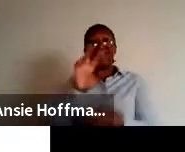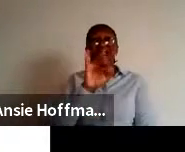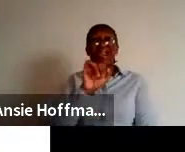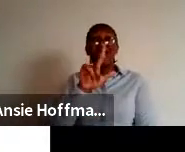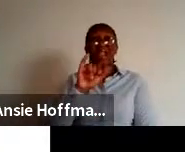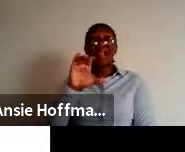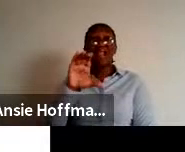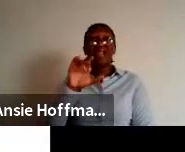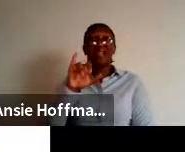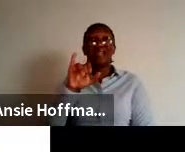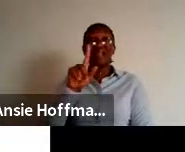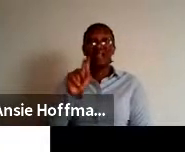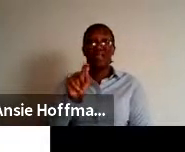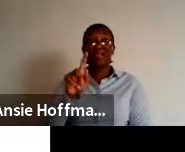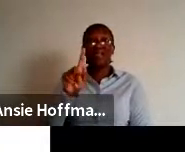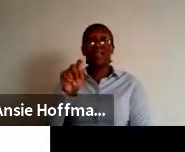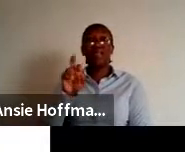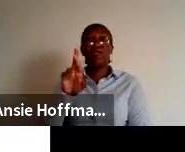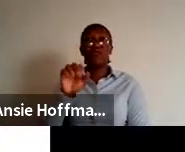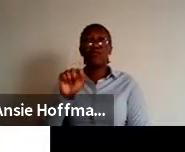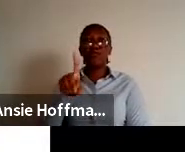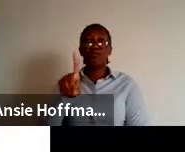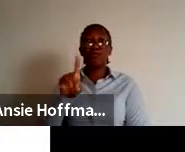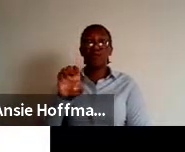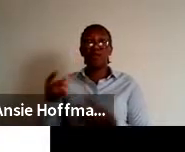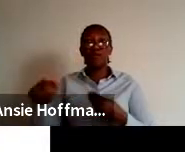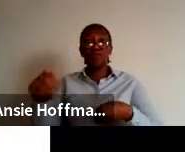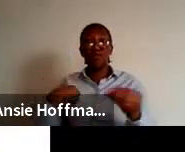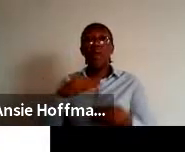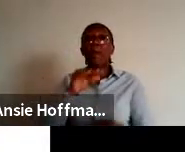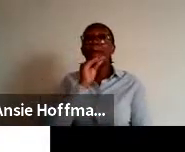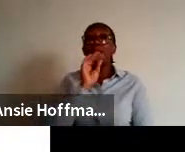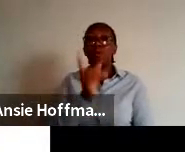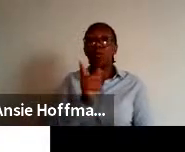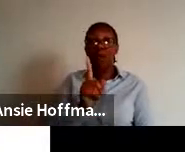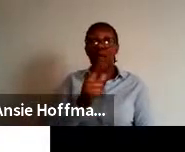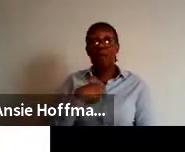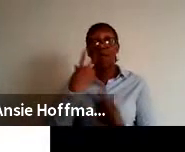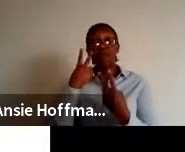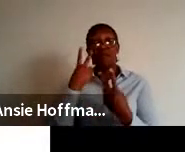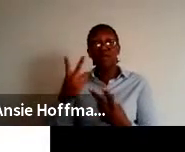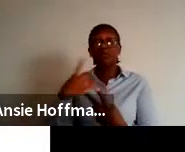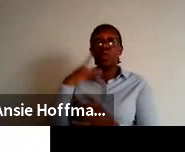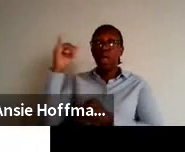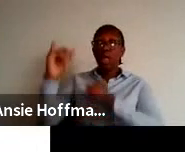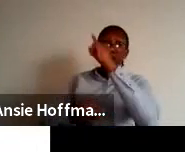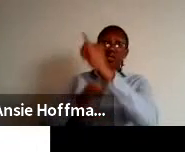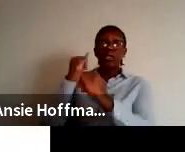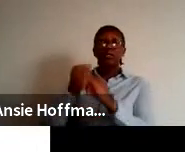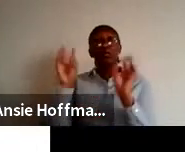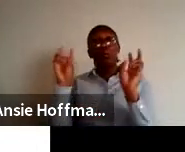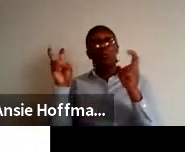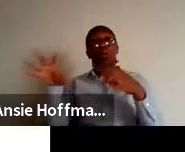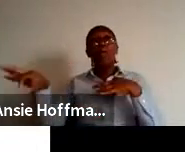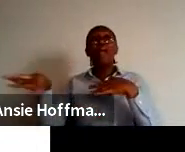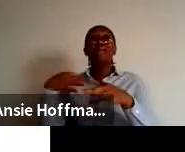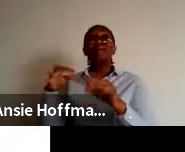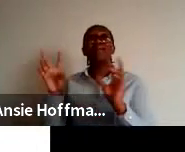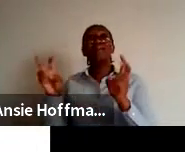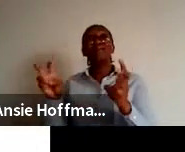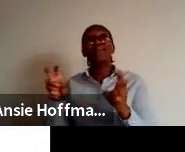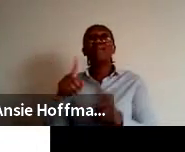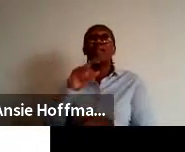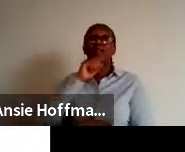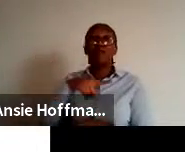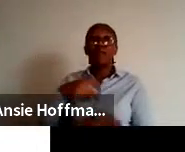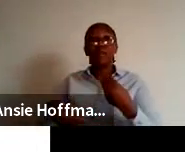I've taken liberty to look at the different international organizations' definition of illicit trade, as it will assist us in